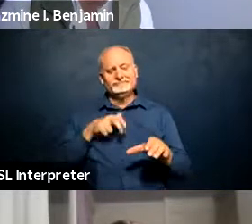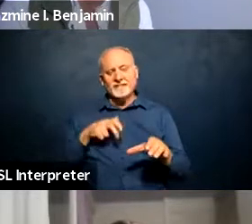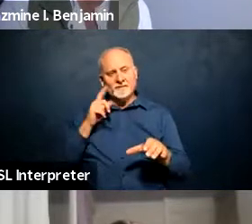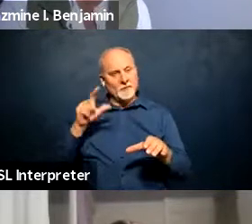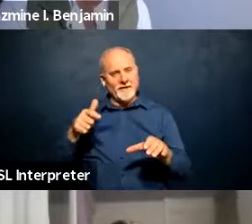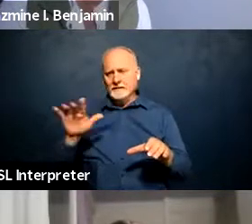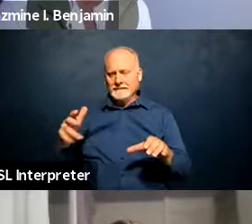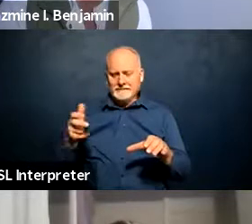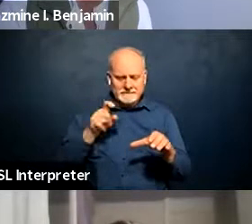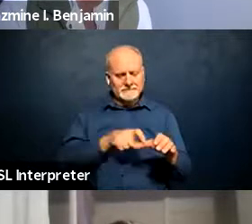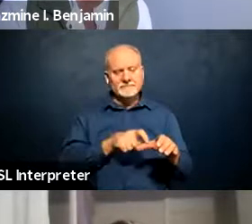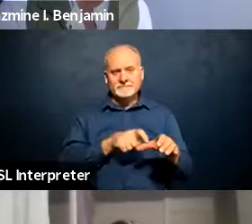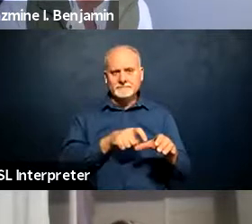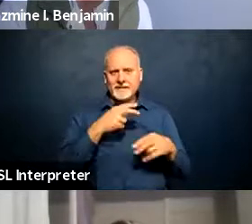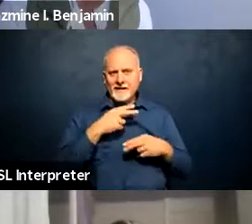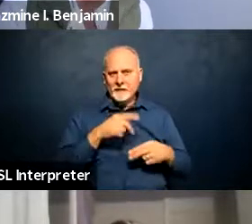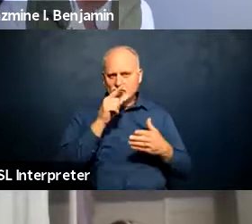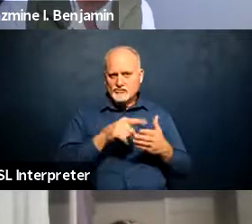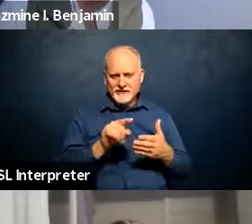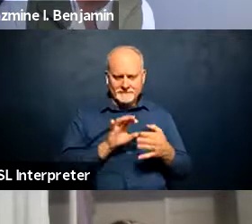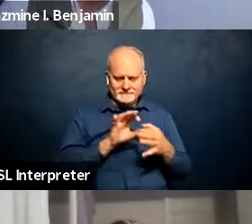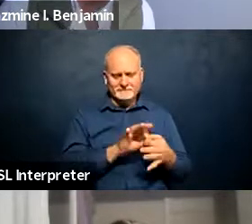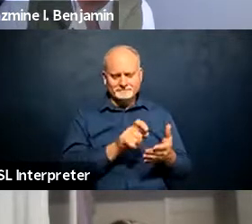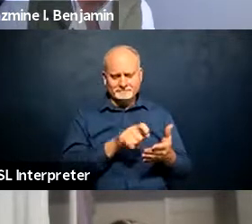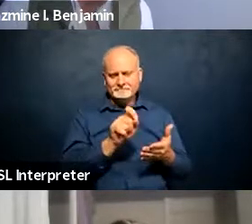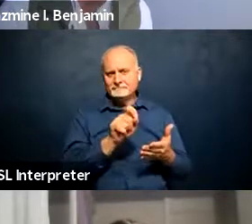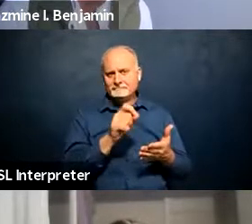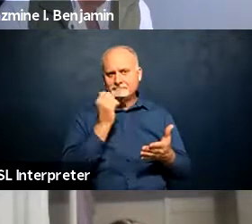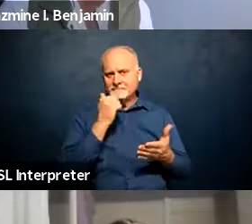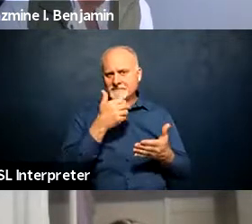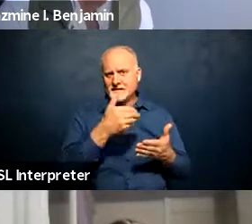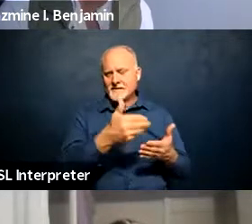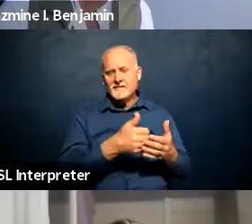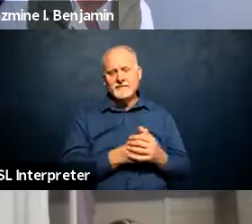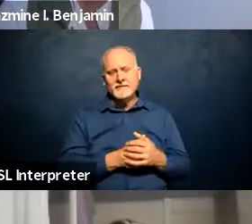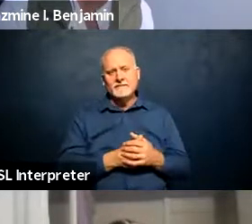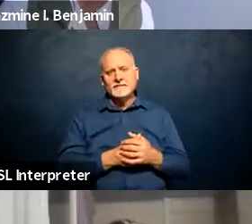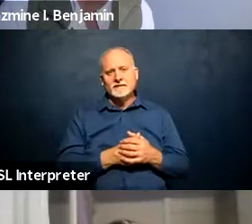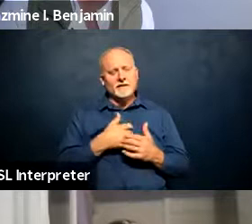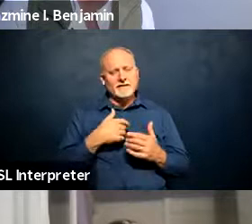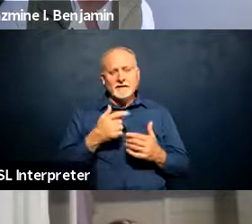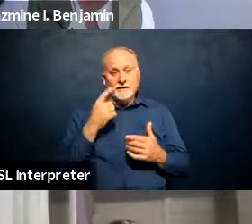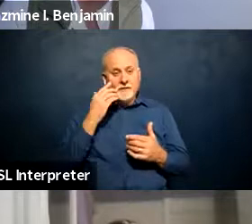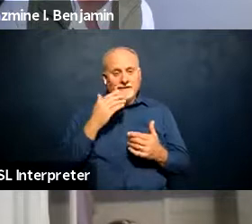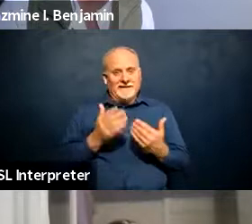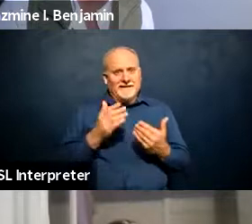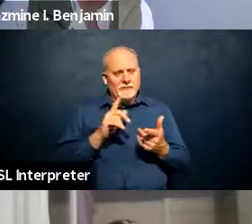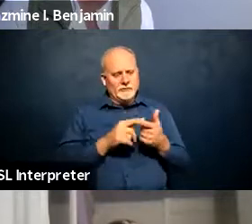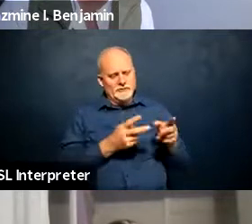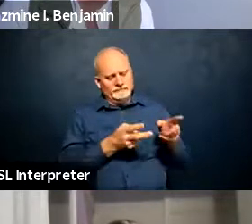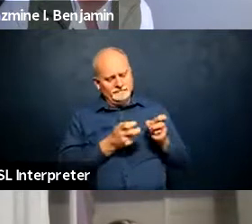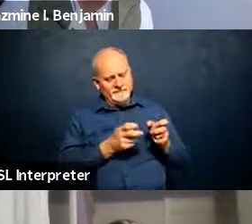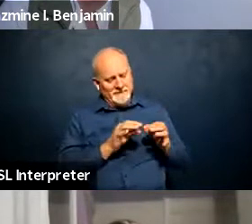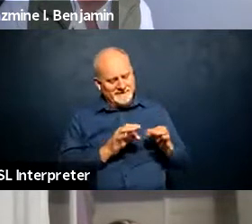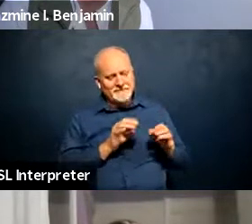bit. Please do realign yourself with that. I think it's really easy to get those text messages once a day and